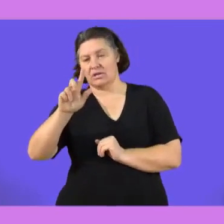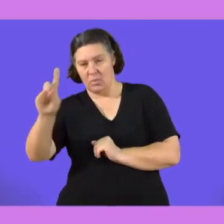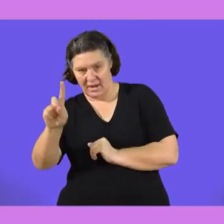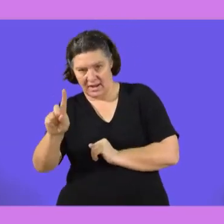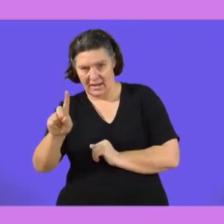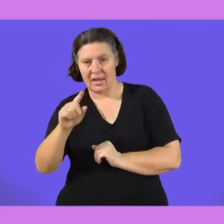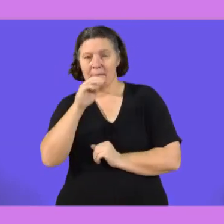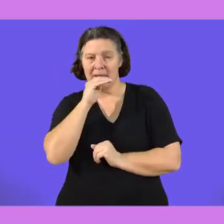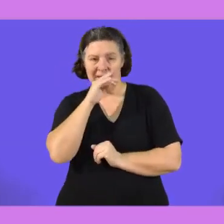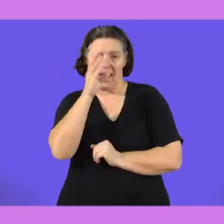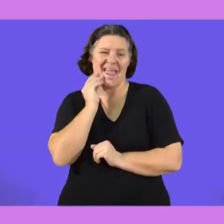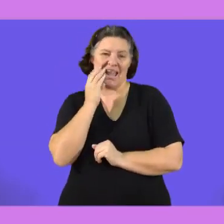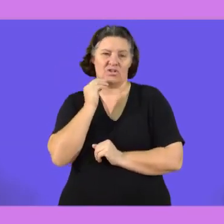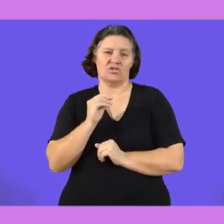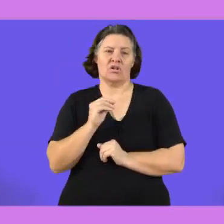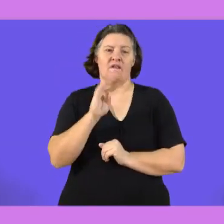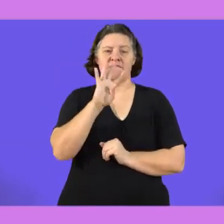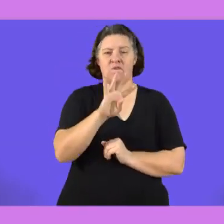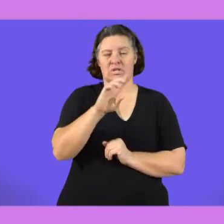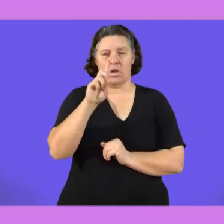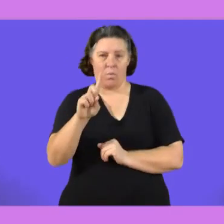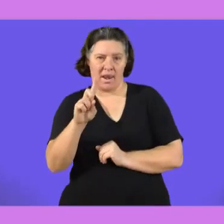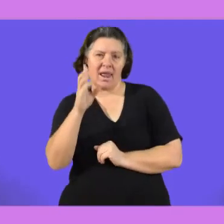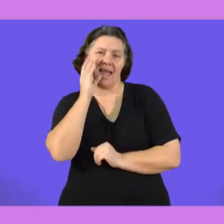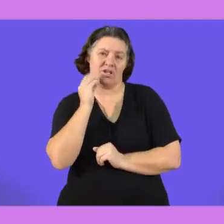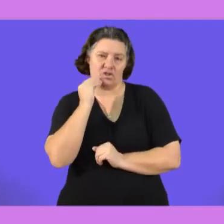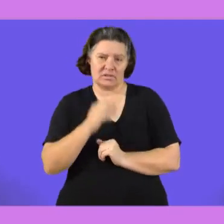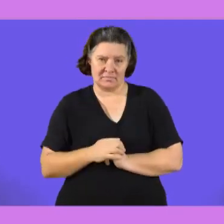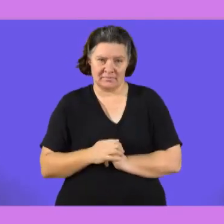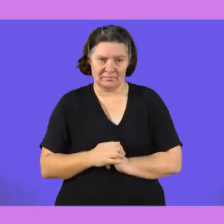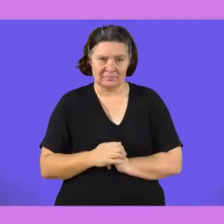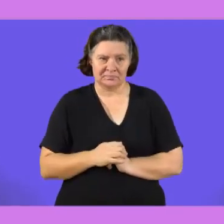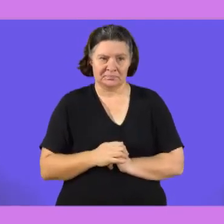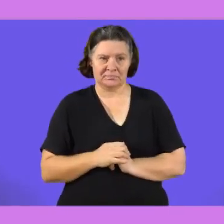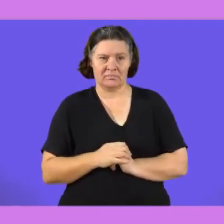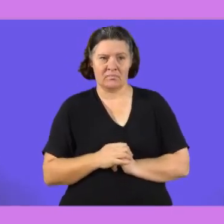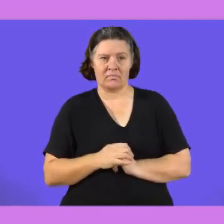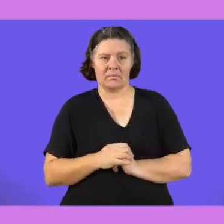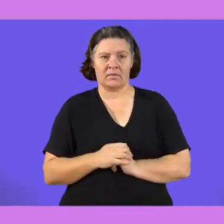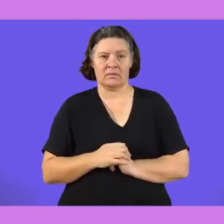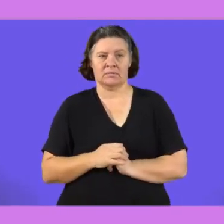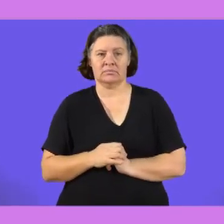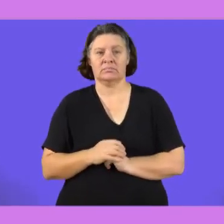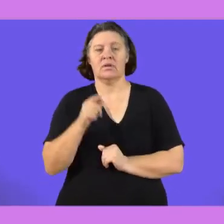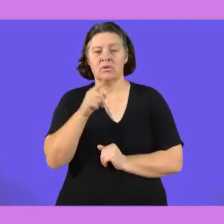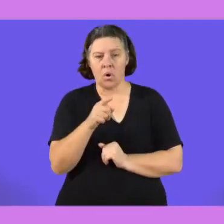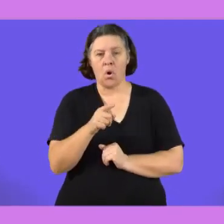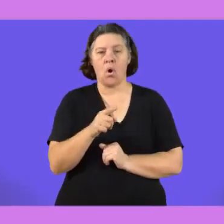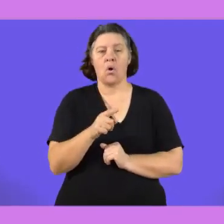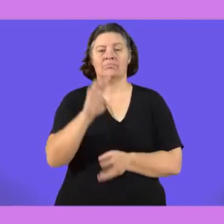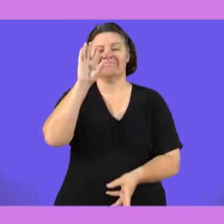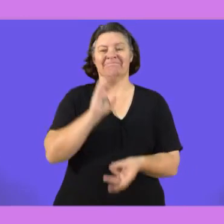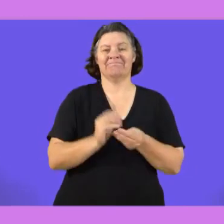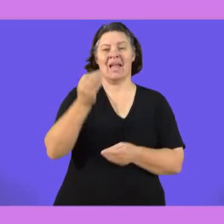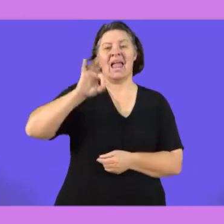So Mr. Adams is now 41 years old. All right. And then lastly, write Mr.